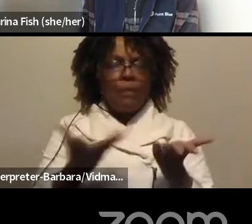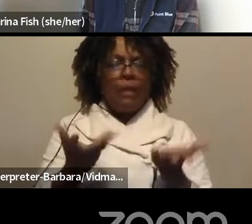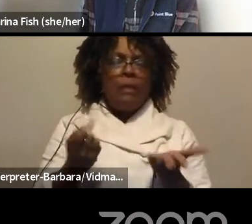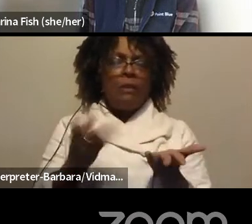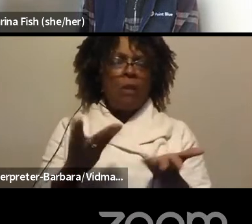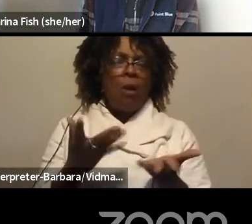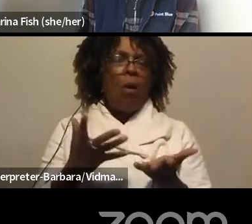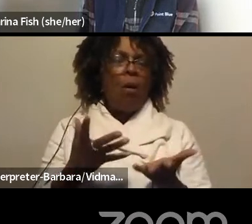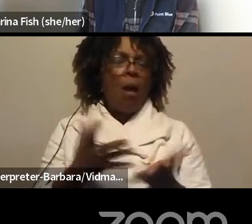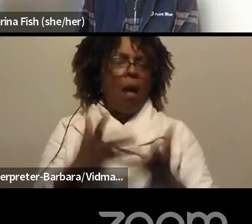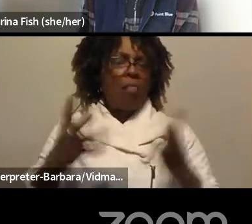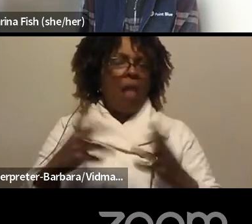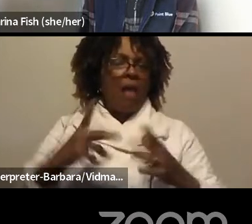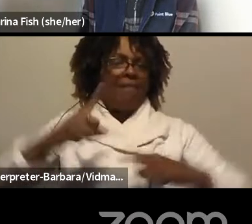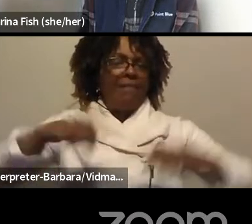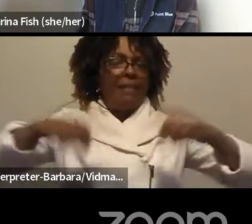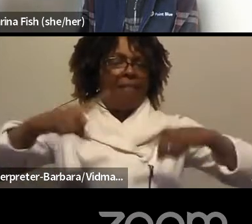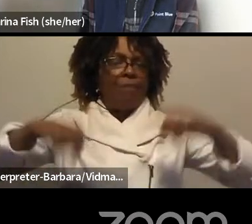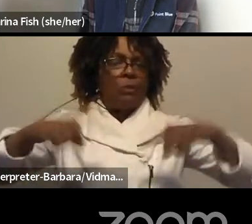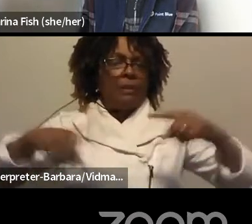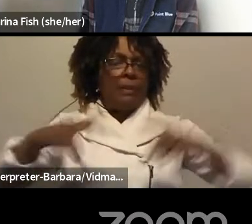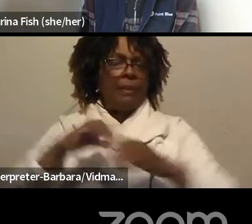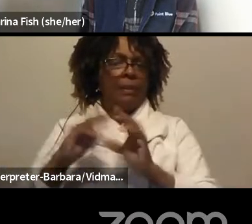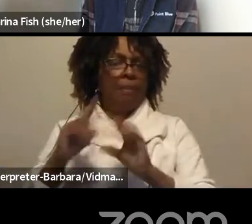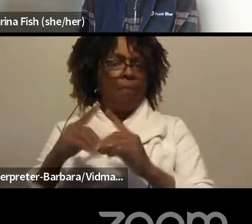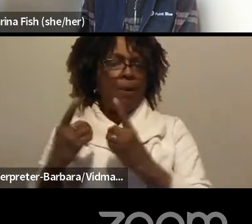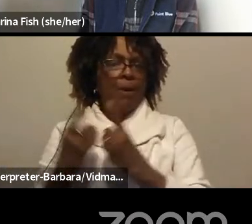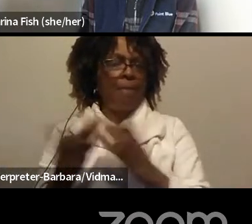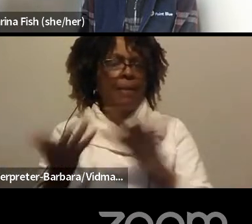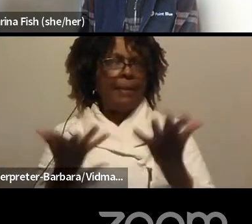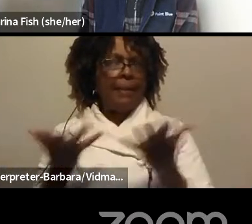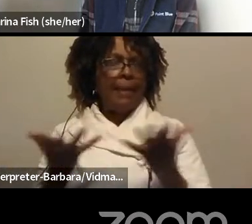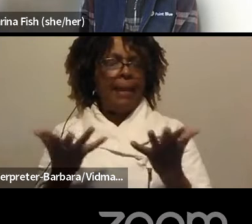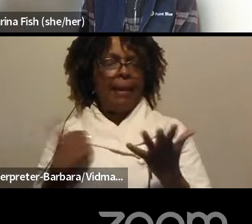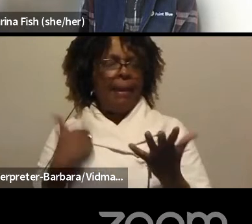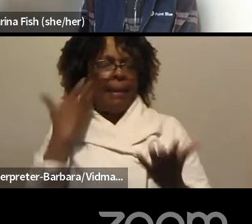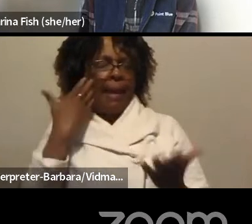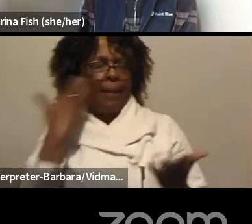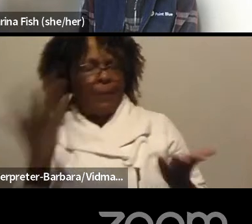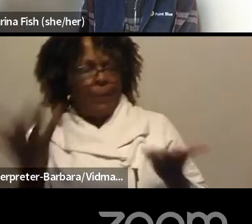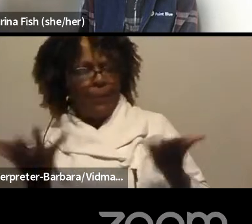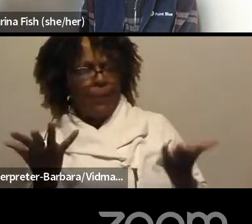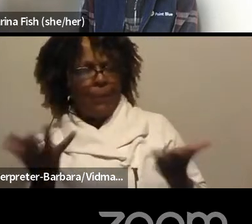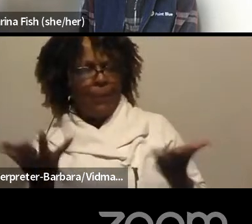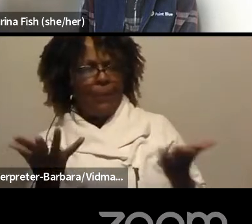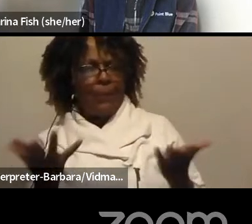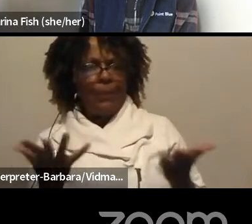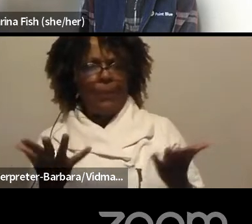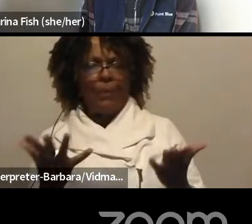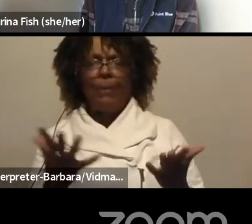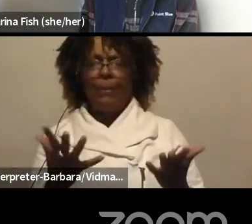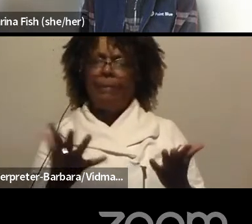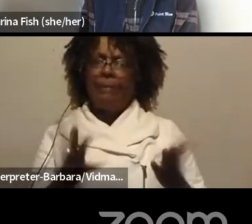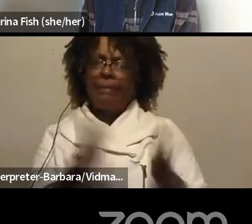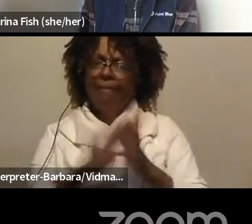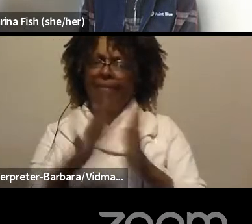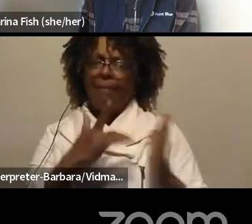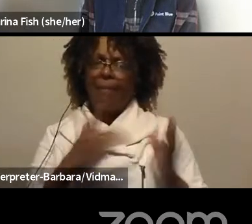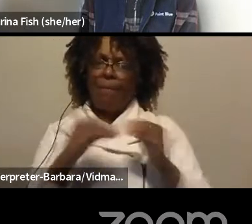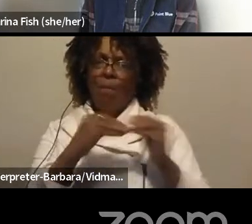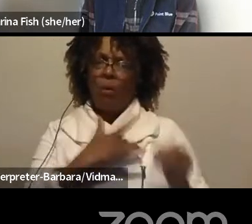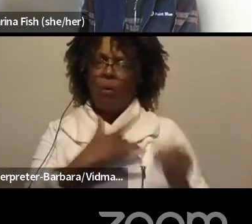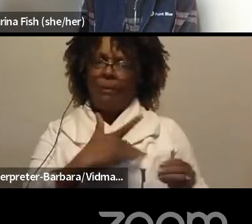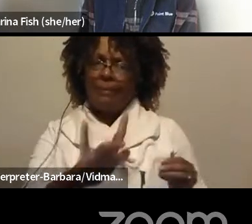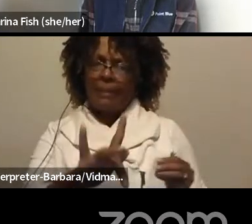stuff I kind of got excluded from. And I don't know if that was just because they were just being sensitive and empathetic to the